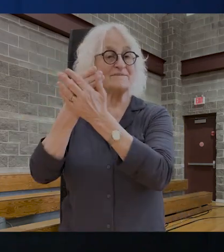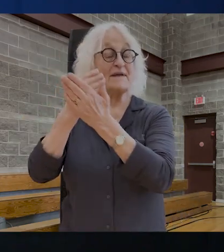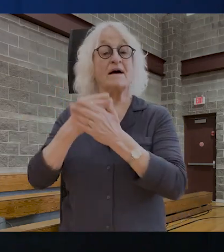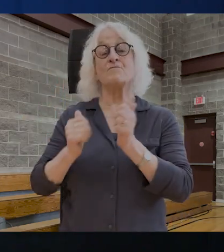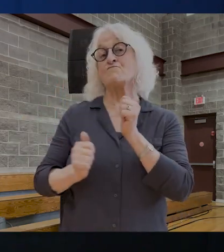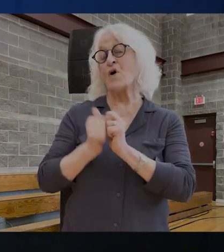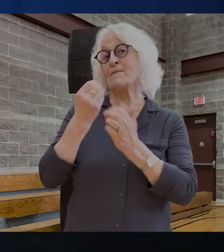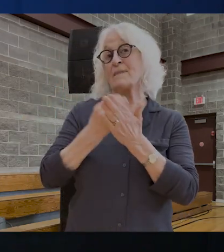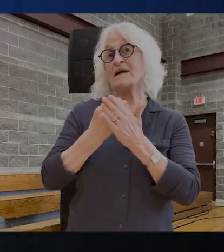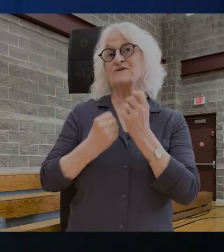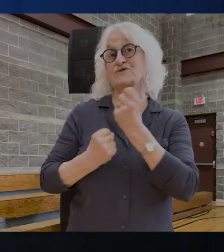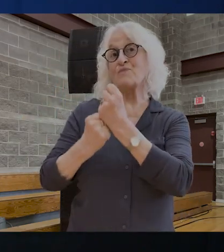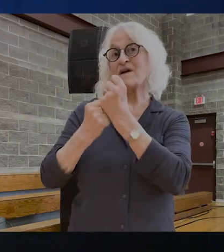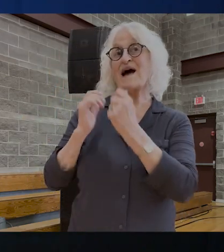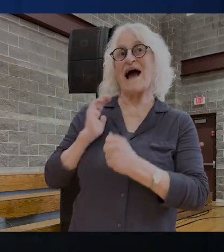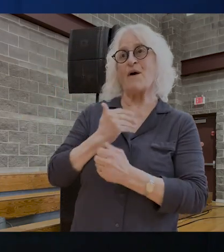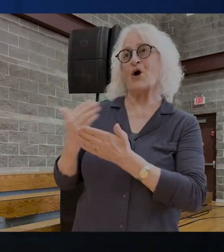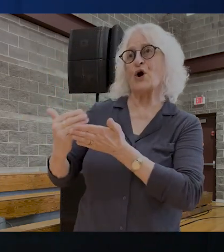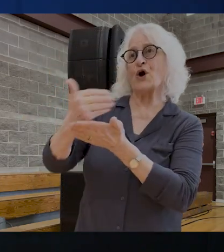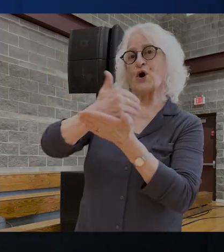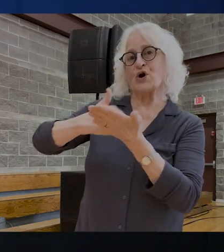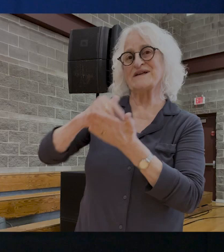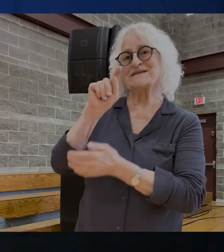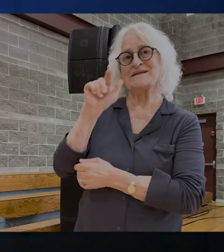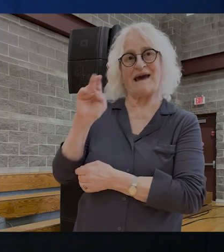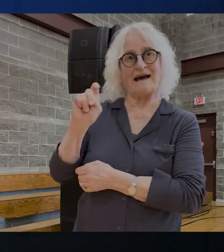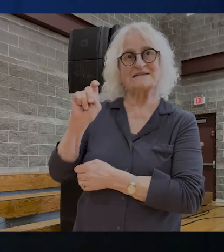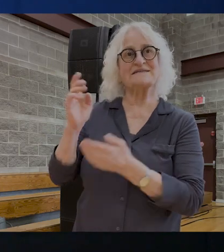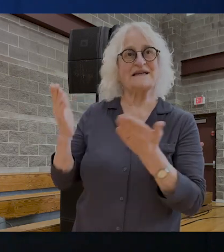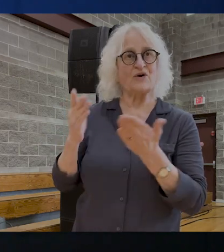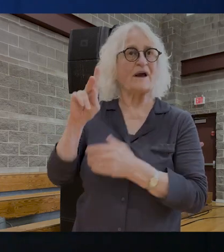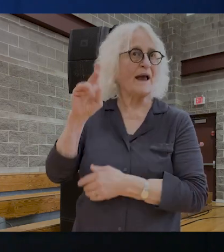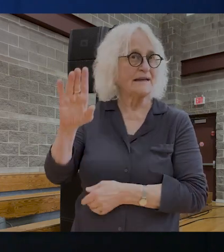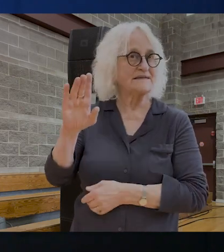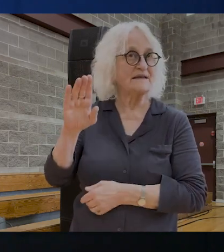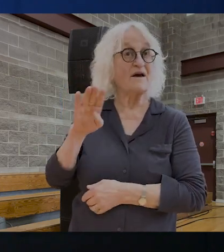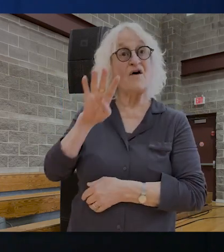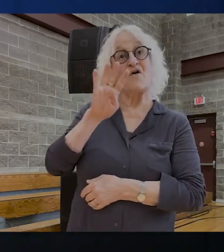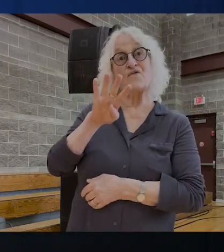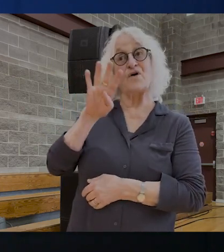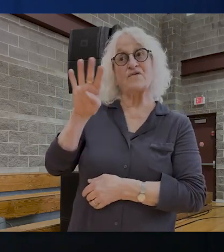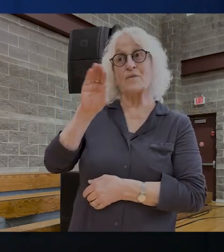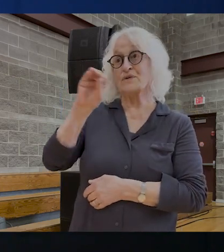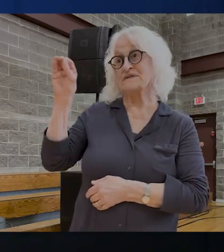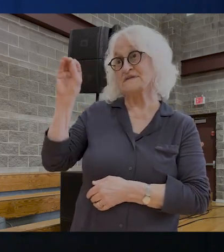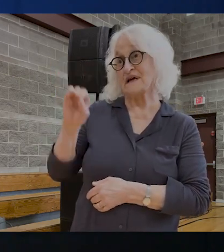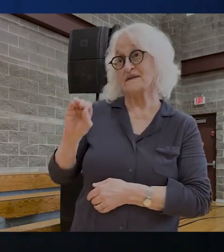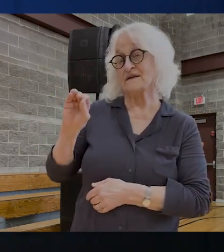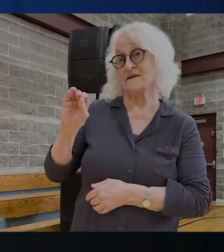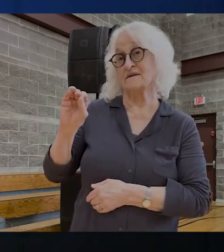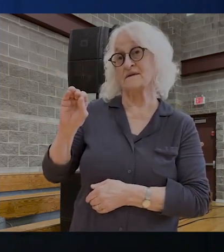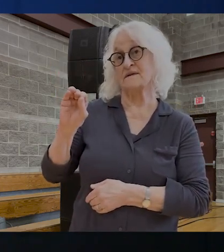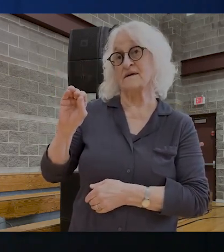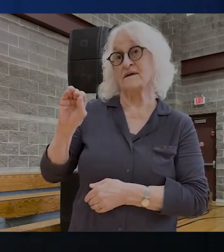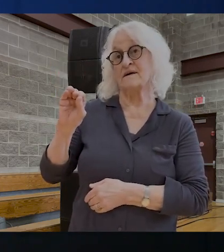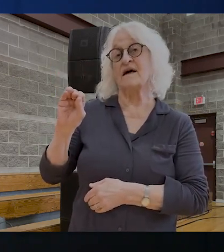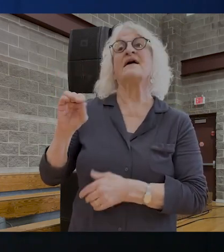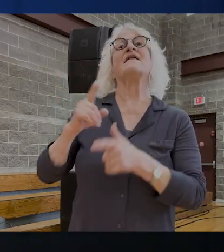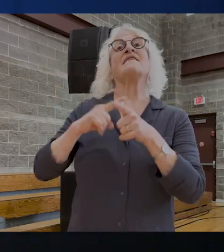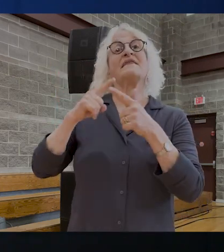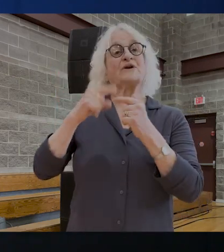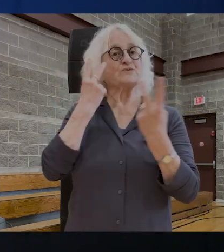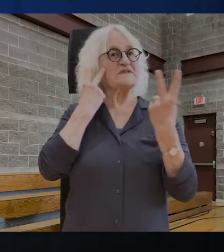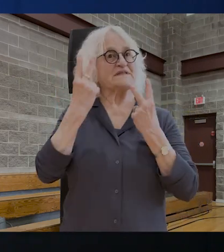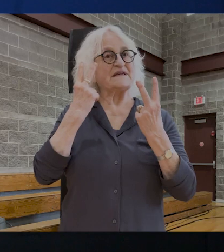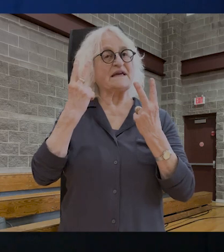funding is supported by our earnings tax in Kansas City at 44%. And then you'll